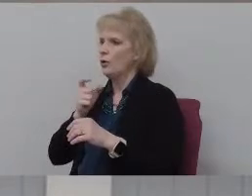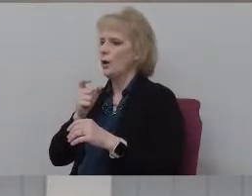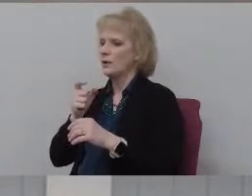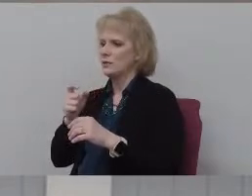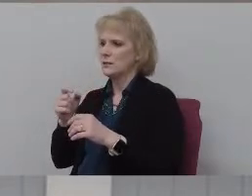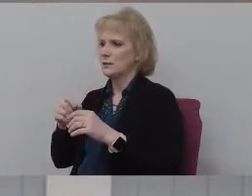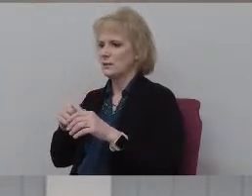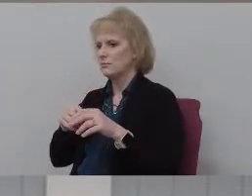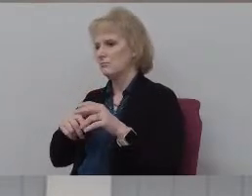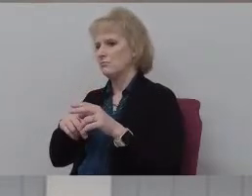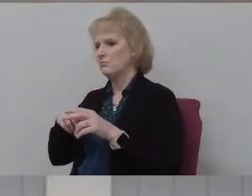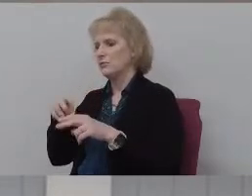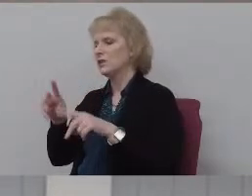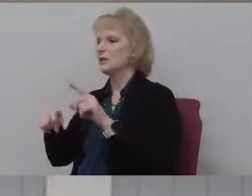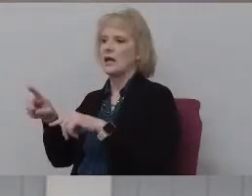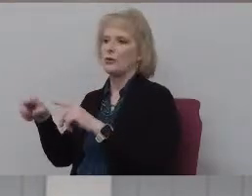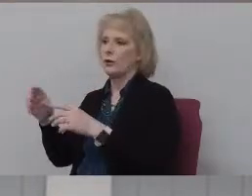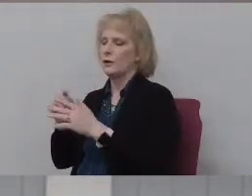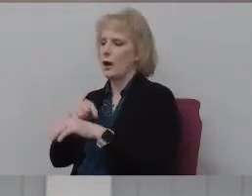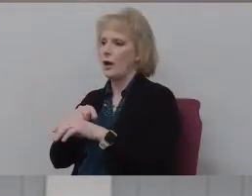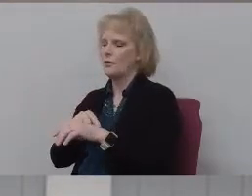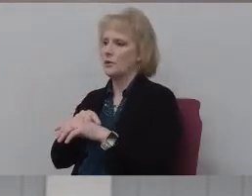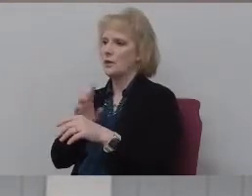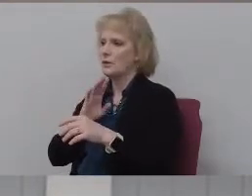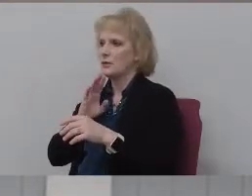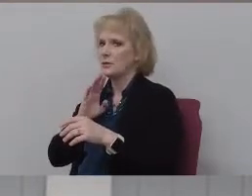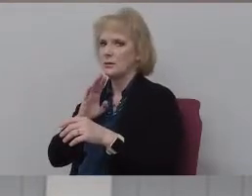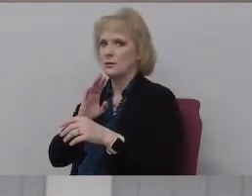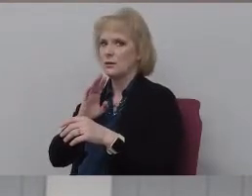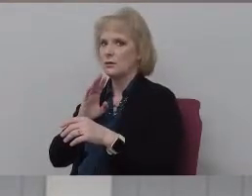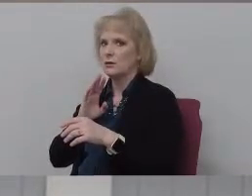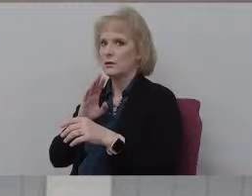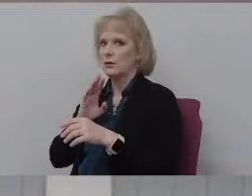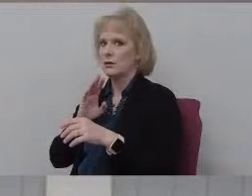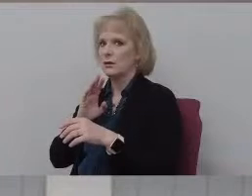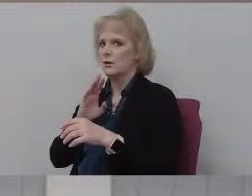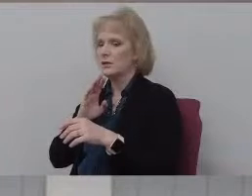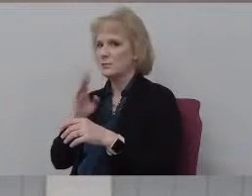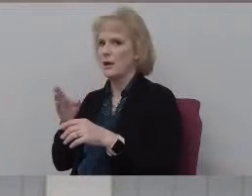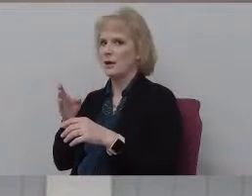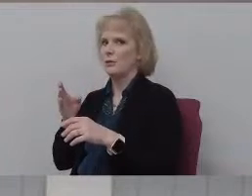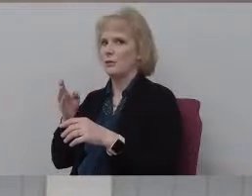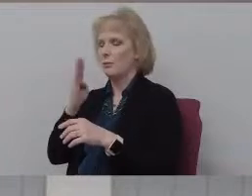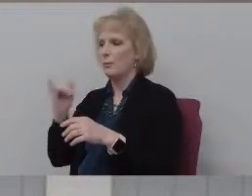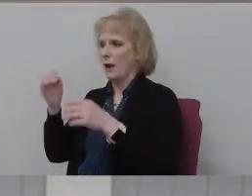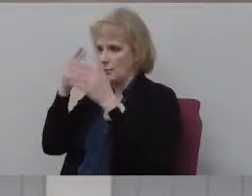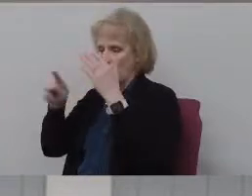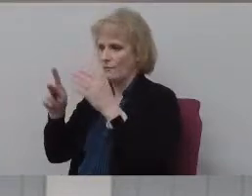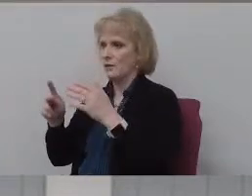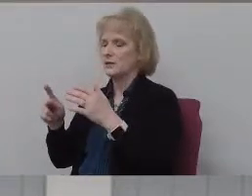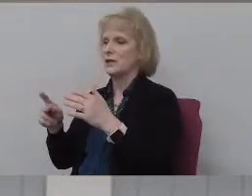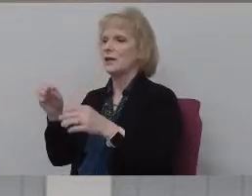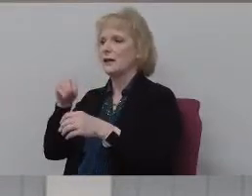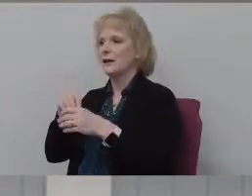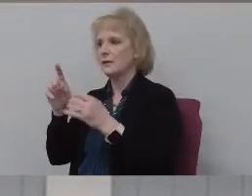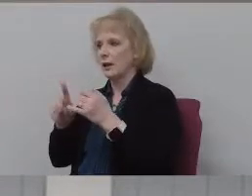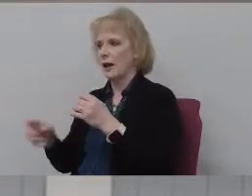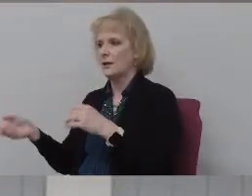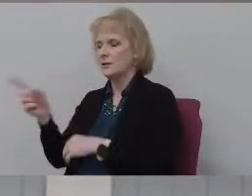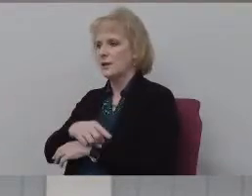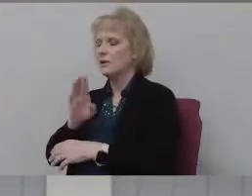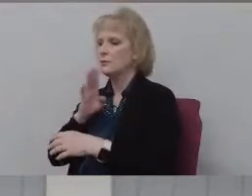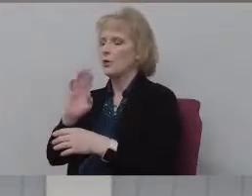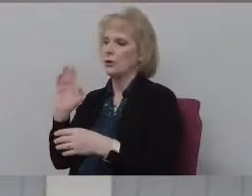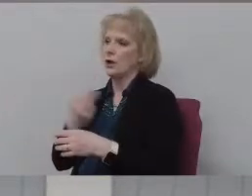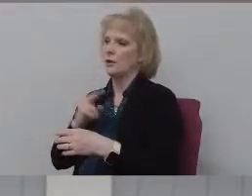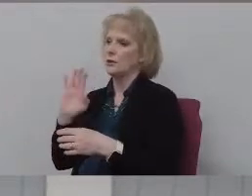manners spake in times past unto the fathers by the prophet, hath in these last days spoken unto us by his Son, whom